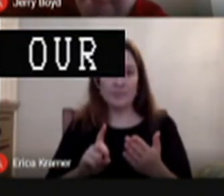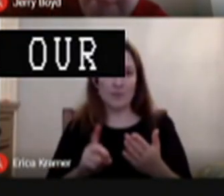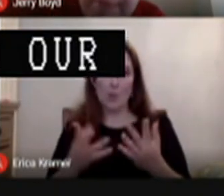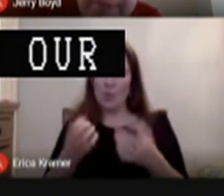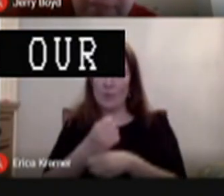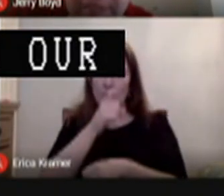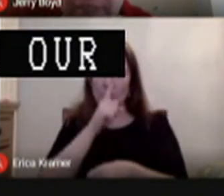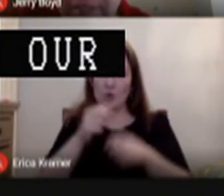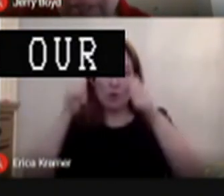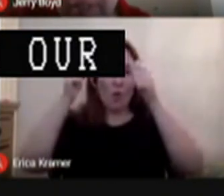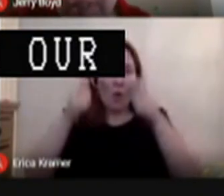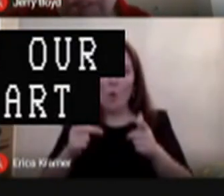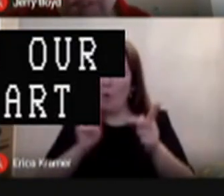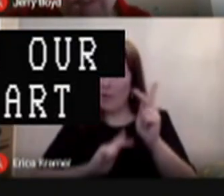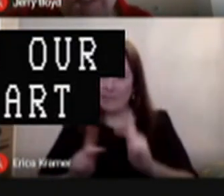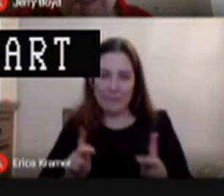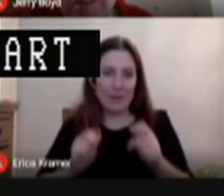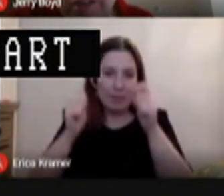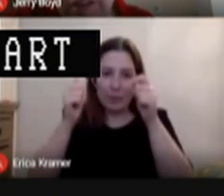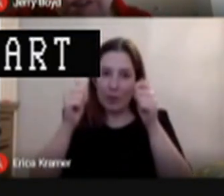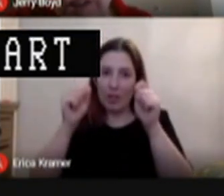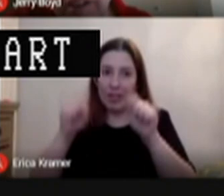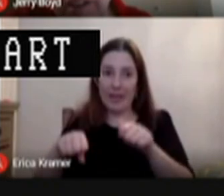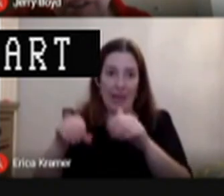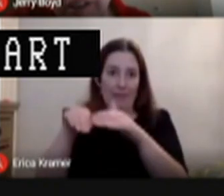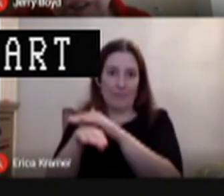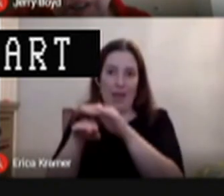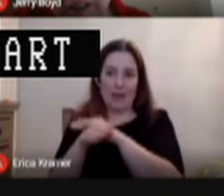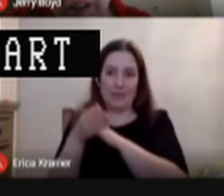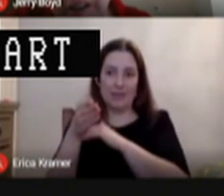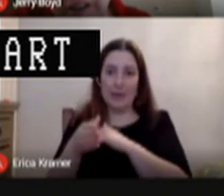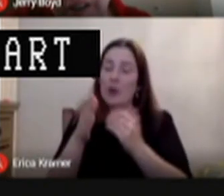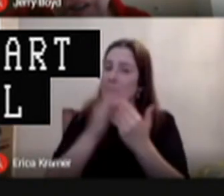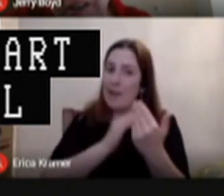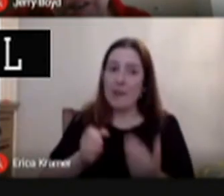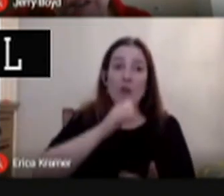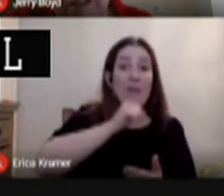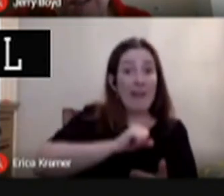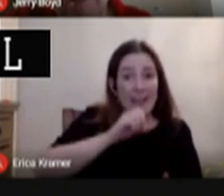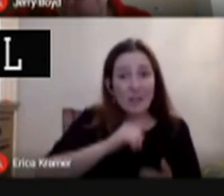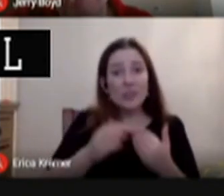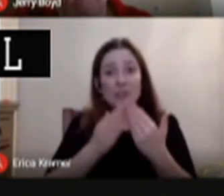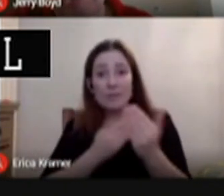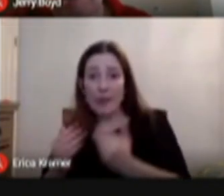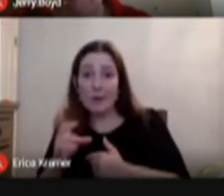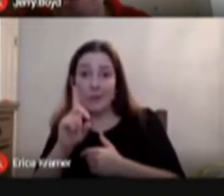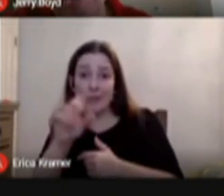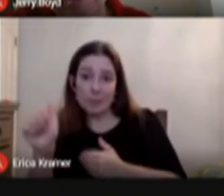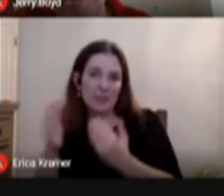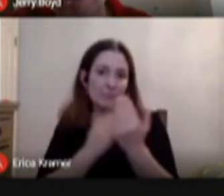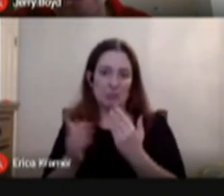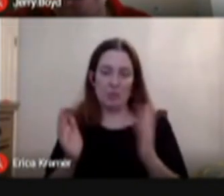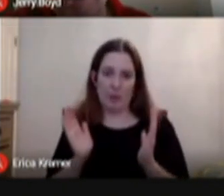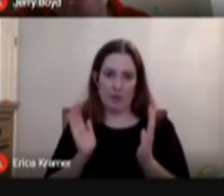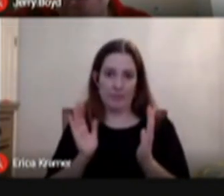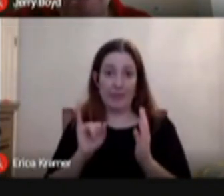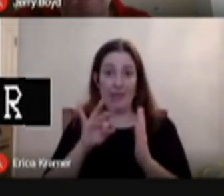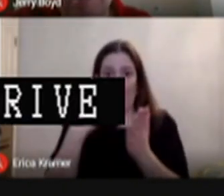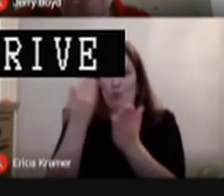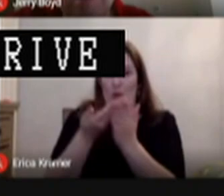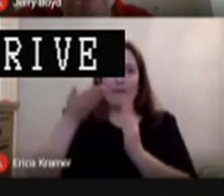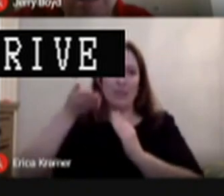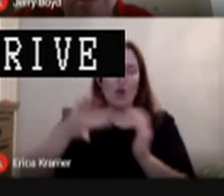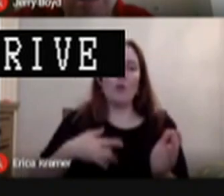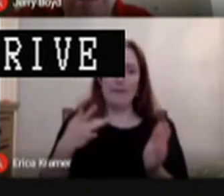of this design access for all ages and all abilities, so that no matter how you arrive at the plaza, you can